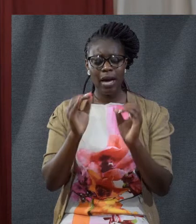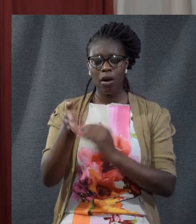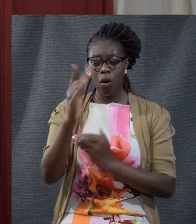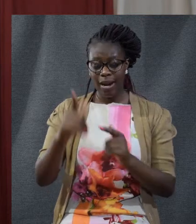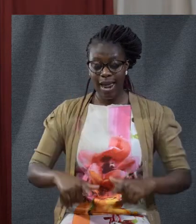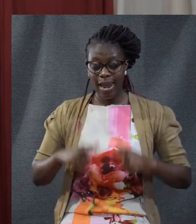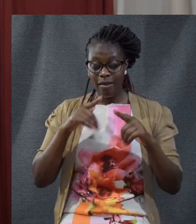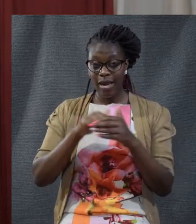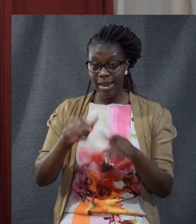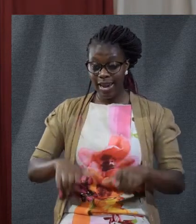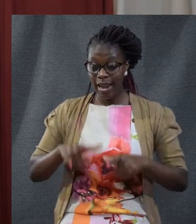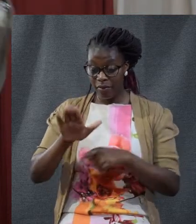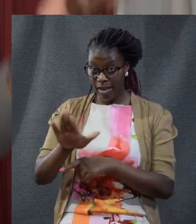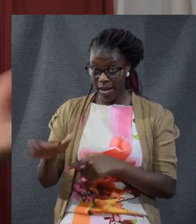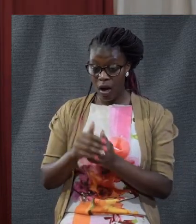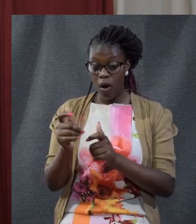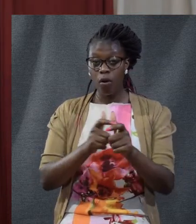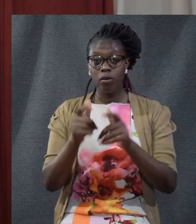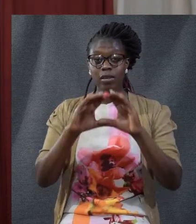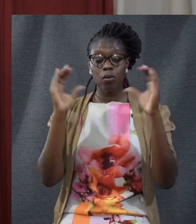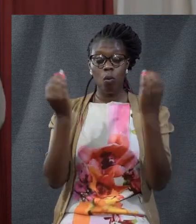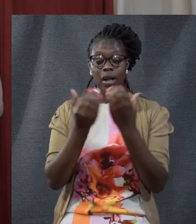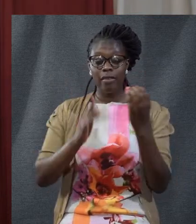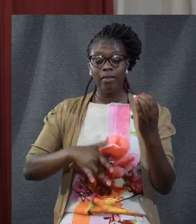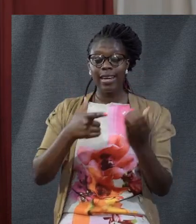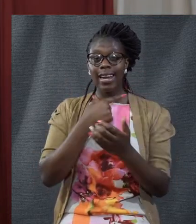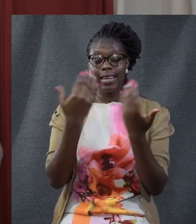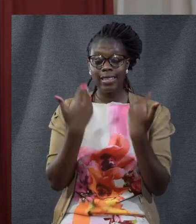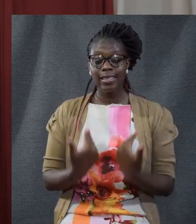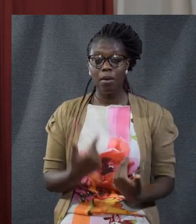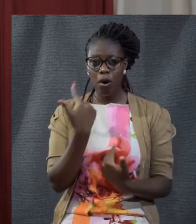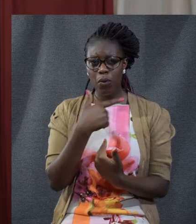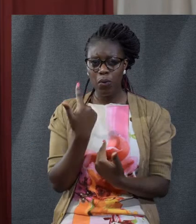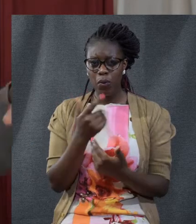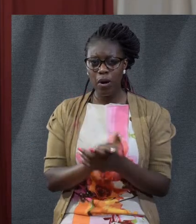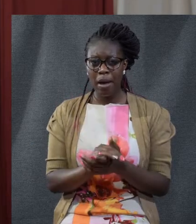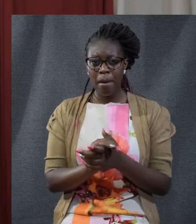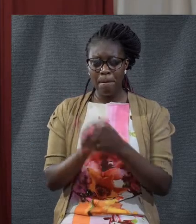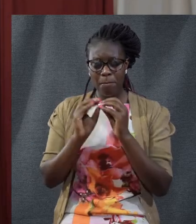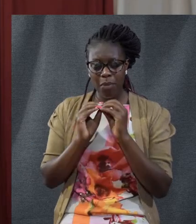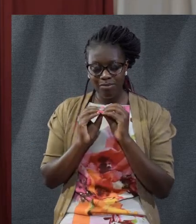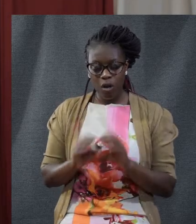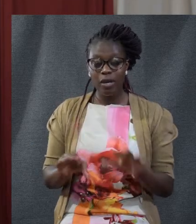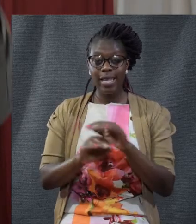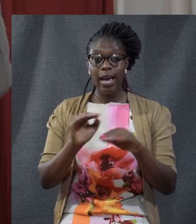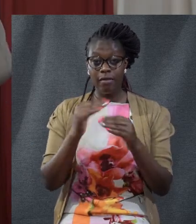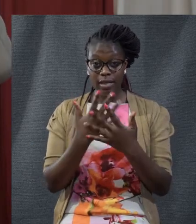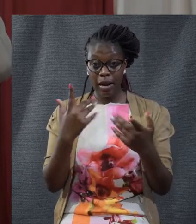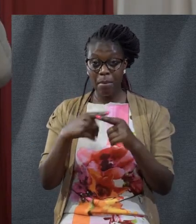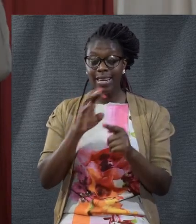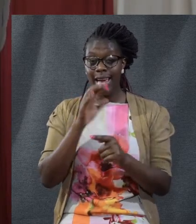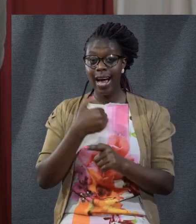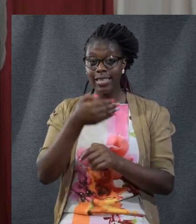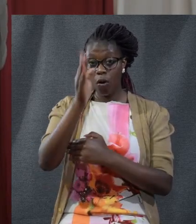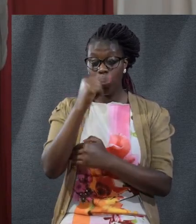is alive in his life. And he controls the world. He felt like someone who may have been devastated by everything, but he has a God